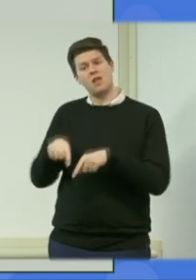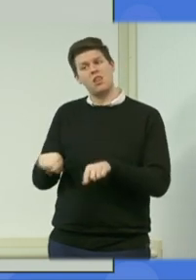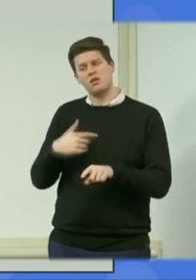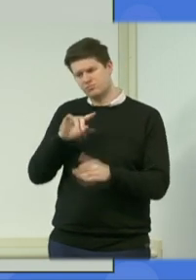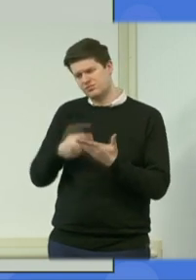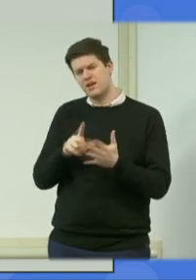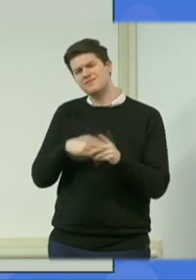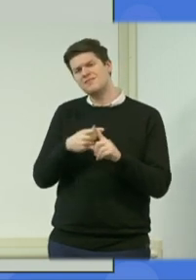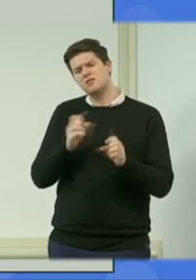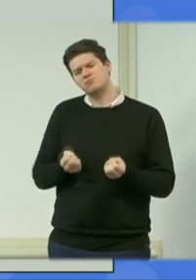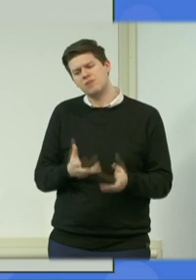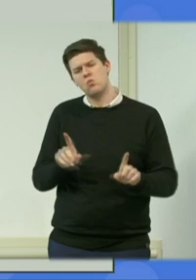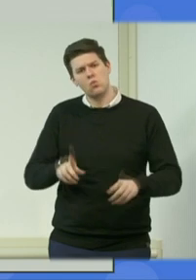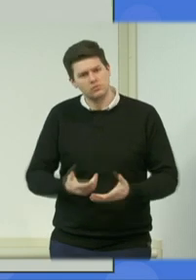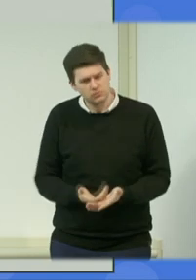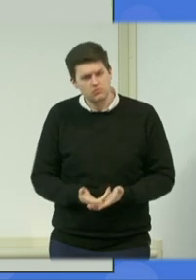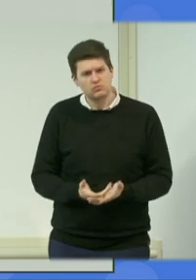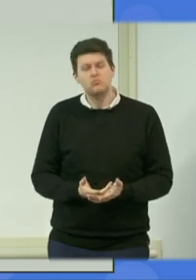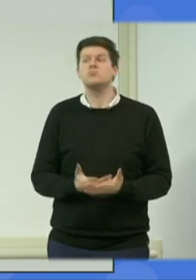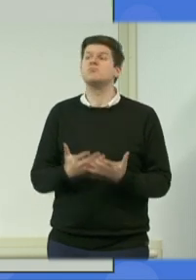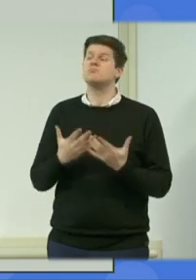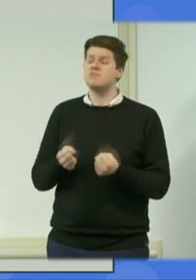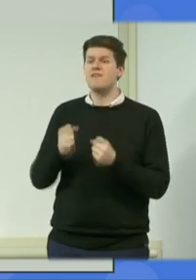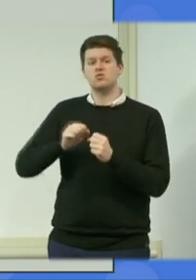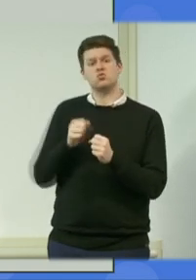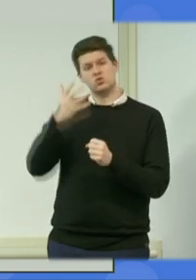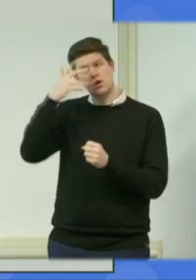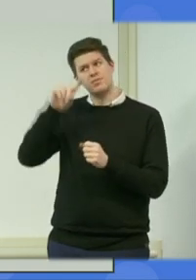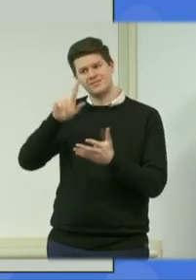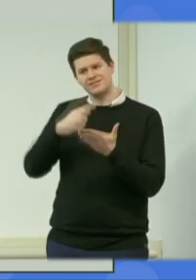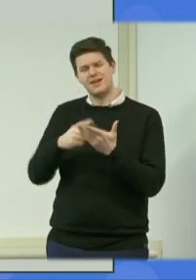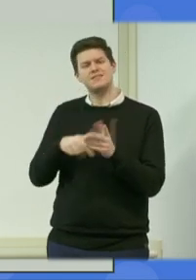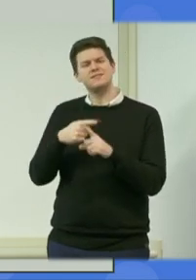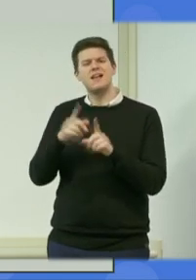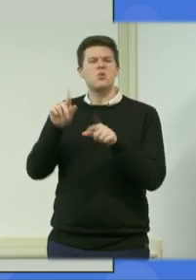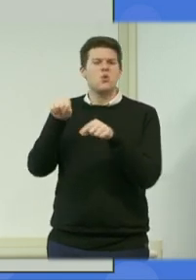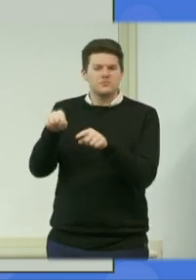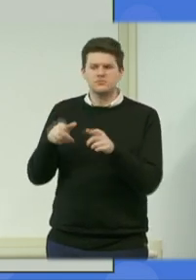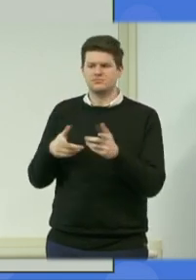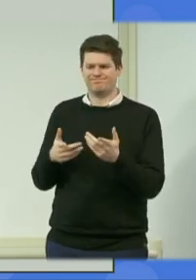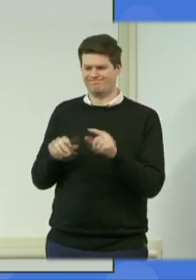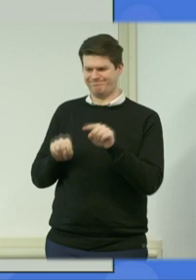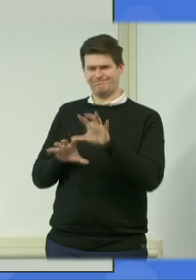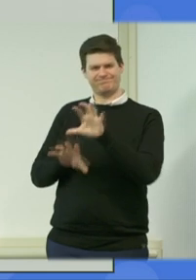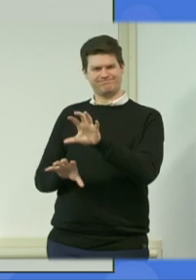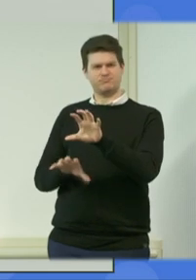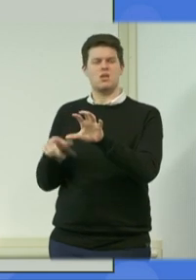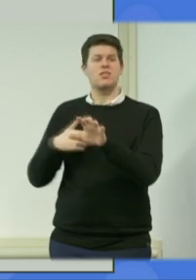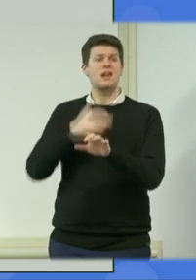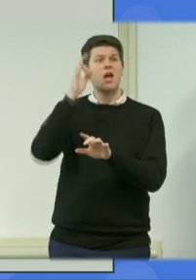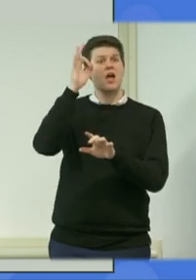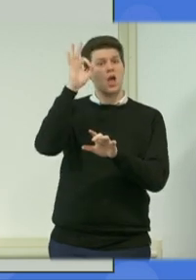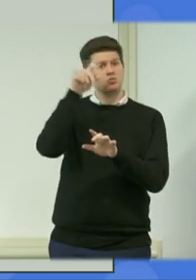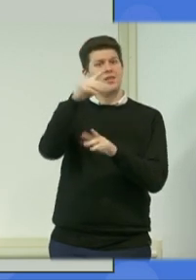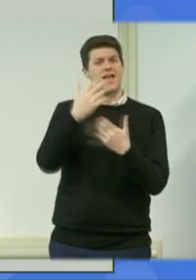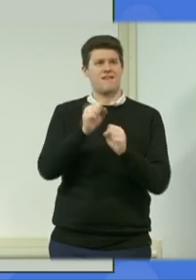taxes in the middle there that are raised in Scotland by the Scottish Government and agreed in Parliament. And then councils have some of their own ones.